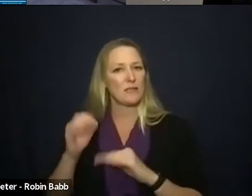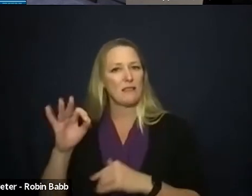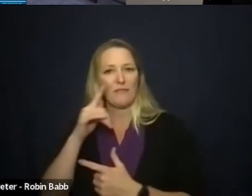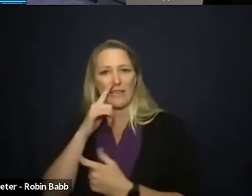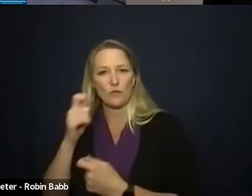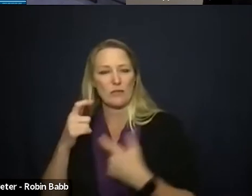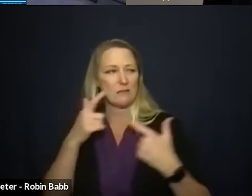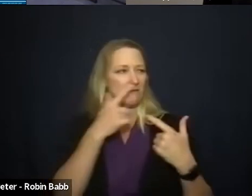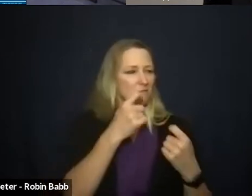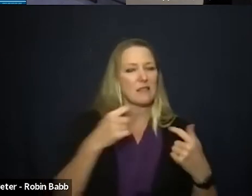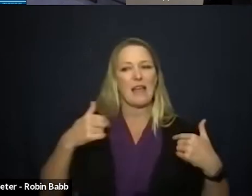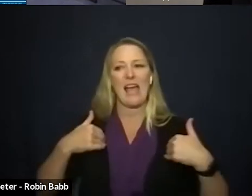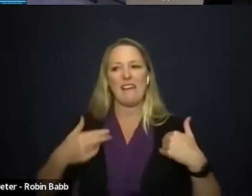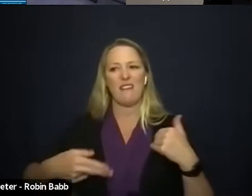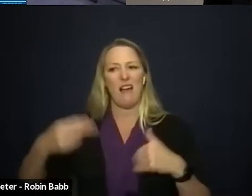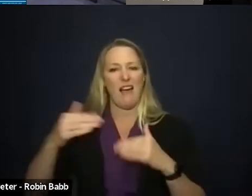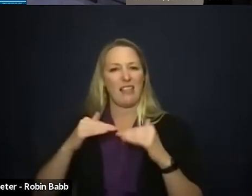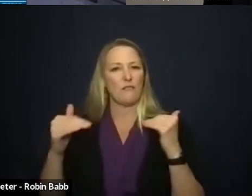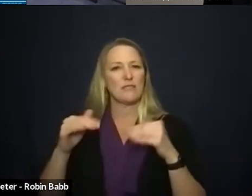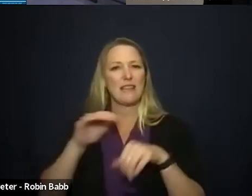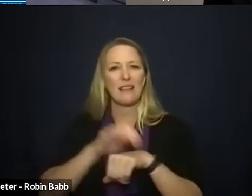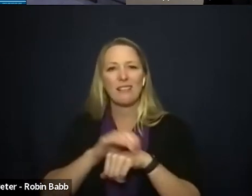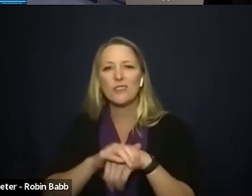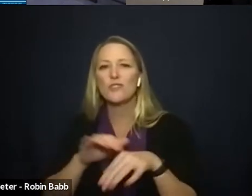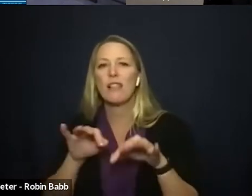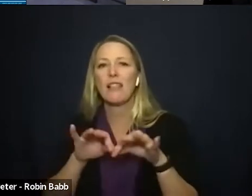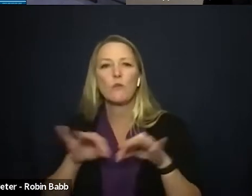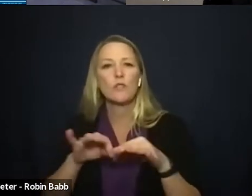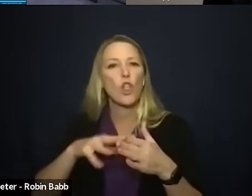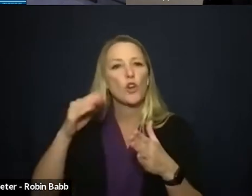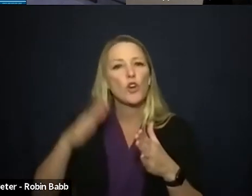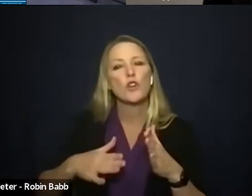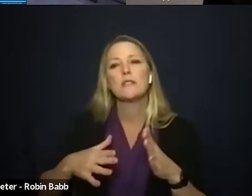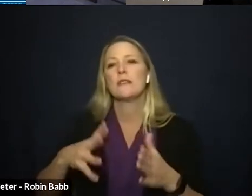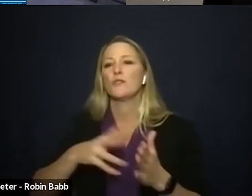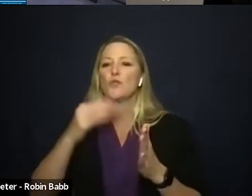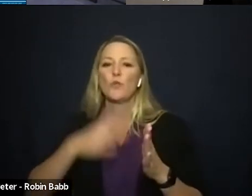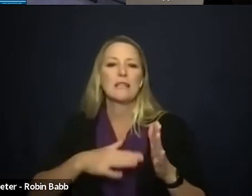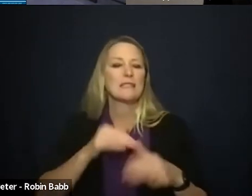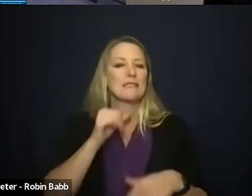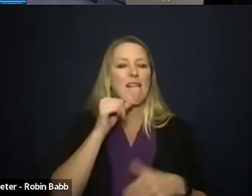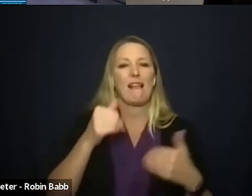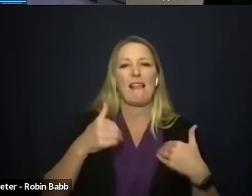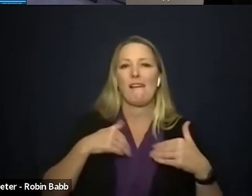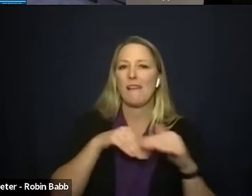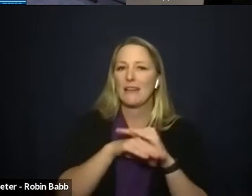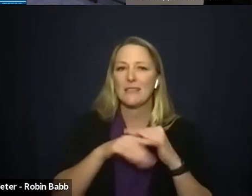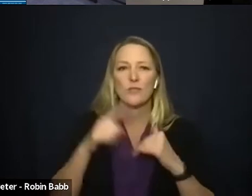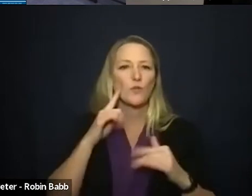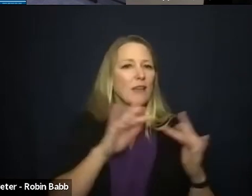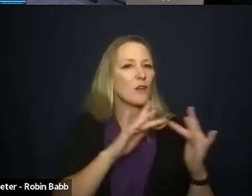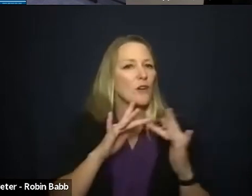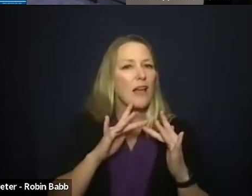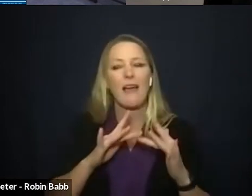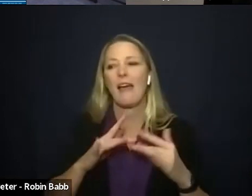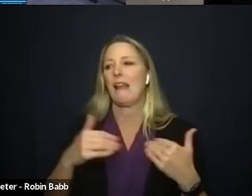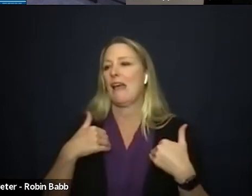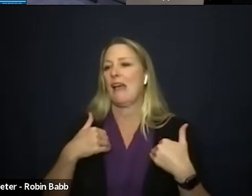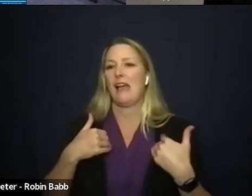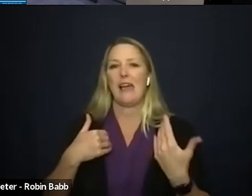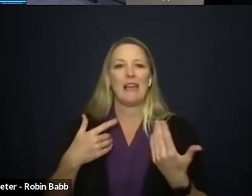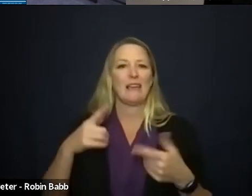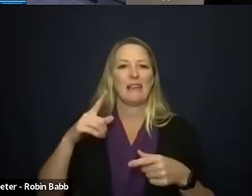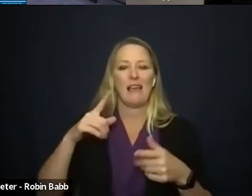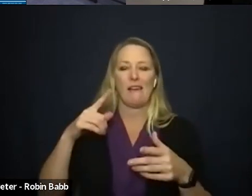english language learners students facing digital access issues students on free and reduced lunch and first generation students they have a